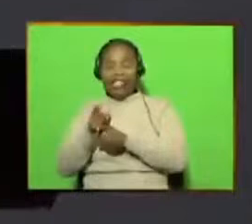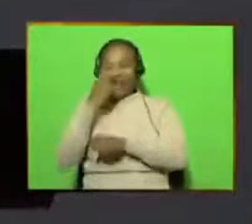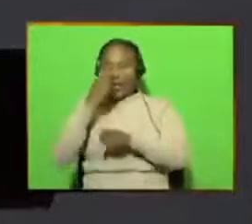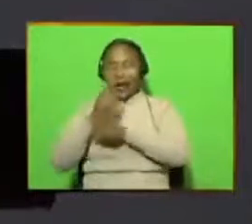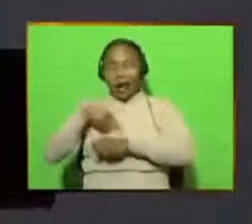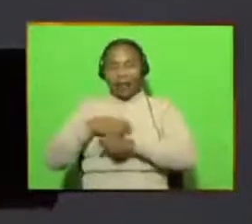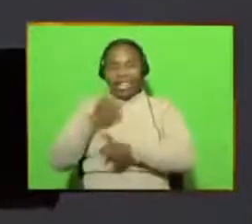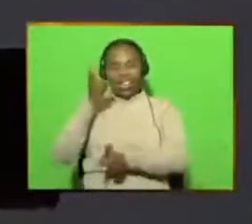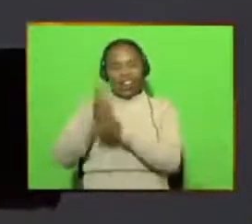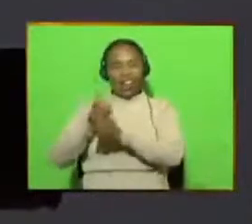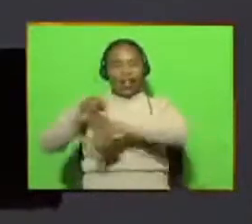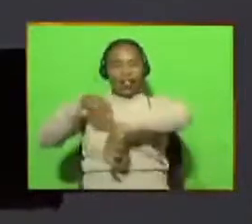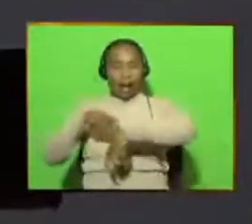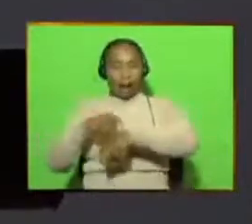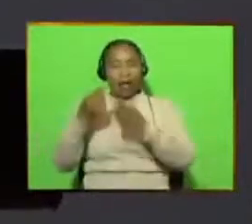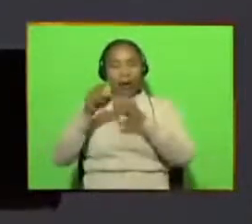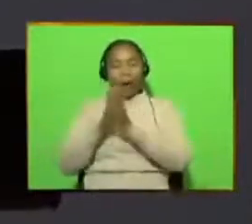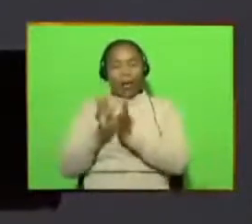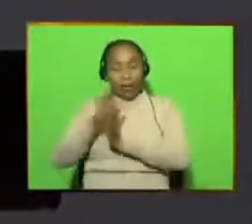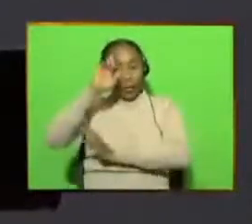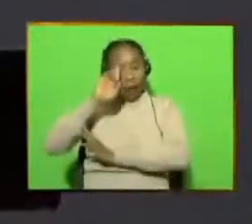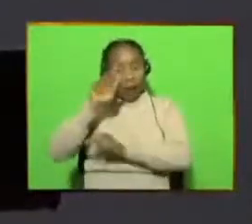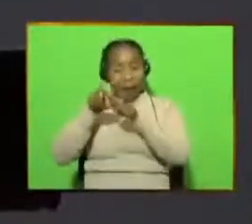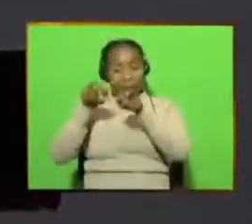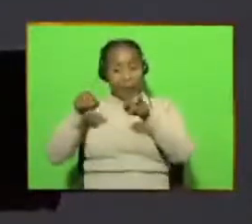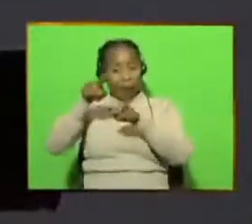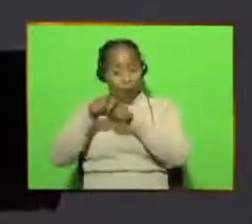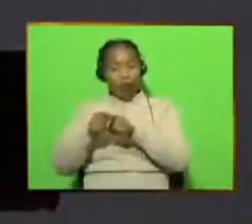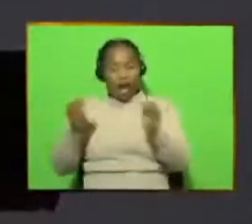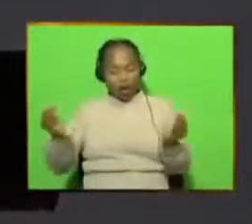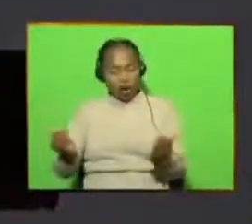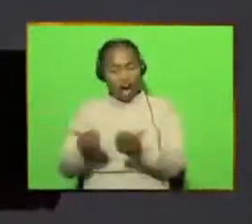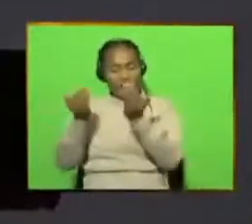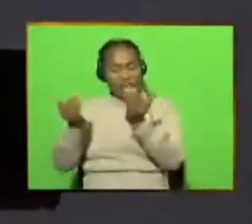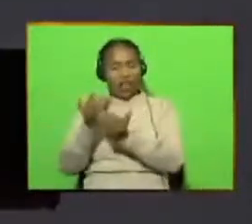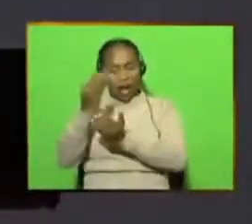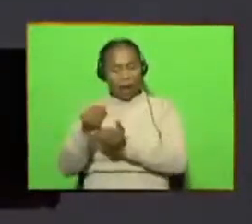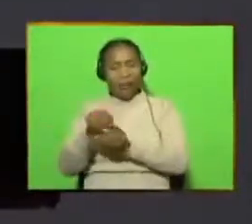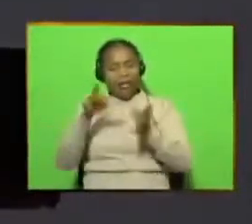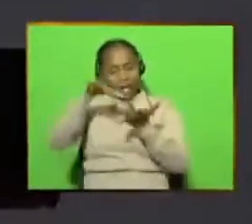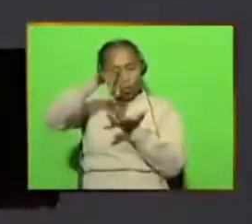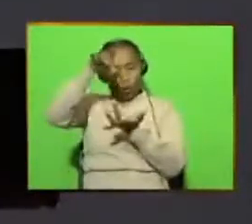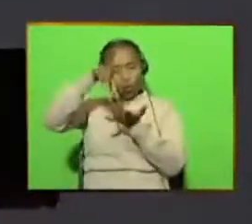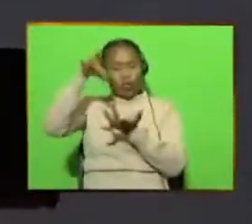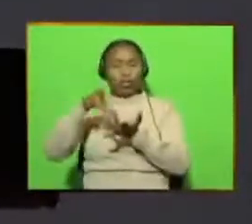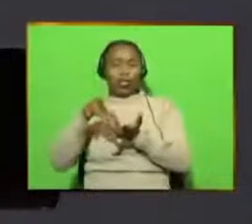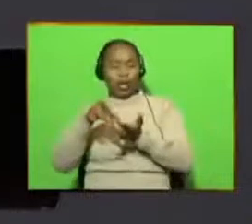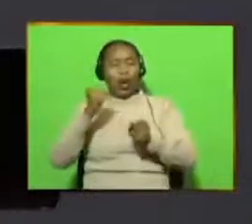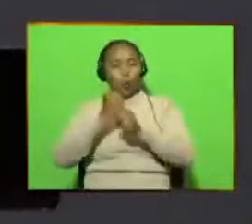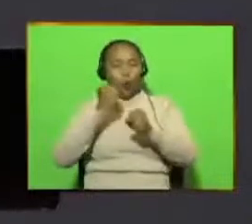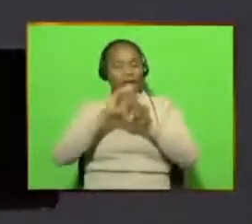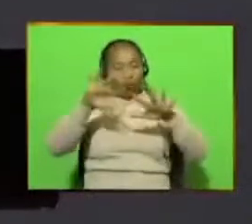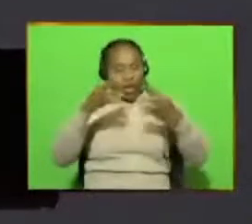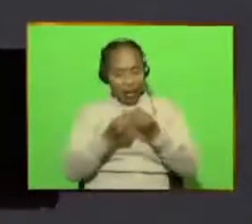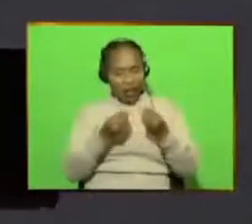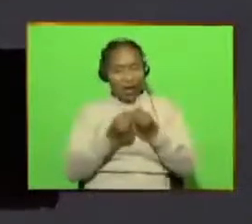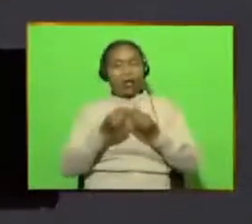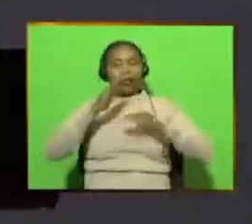be remembered as people of courage who chose to work together for the good of South